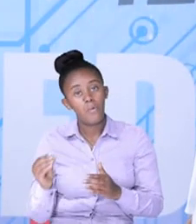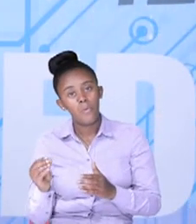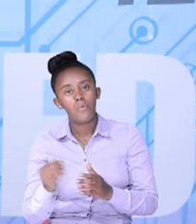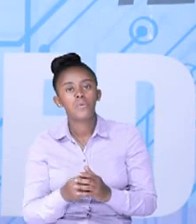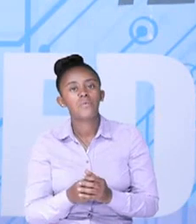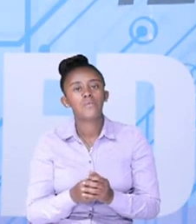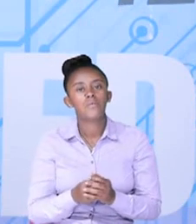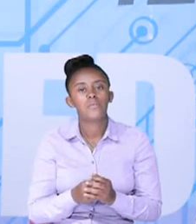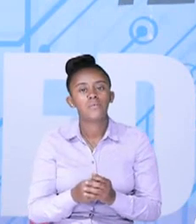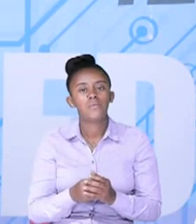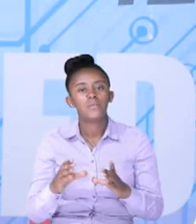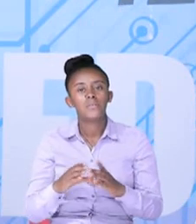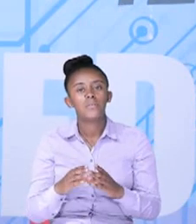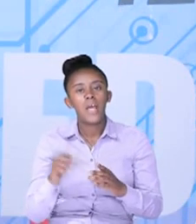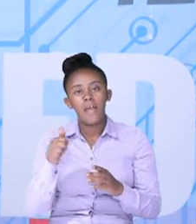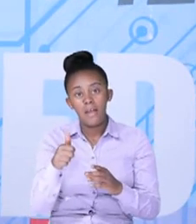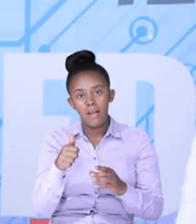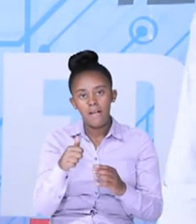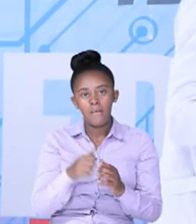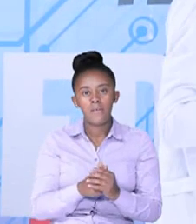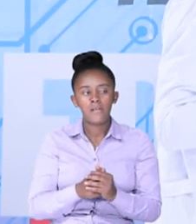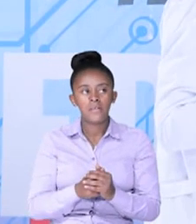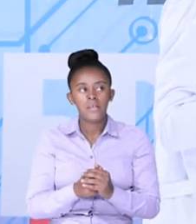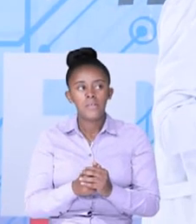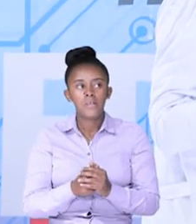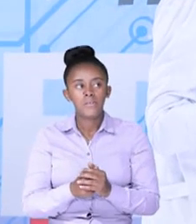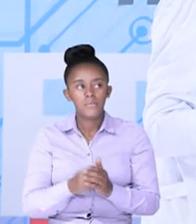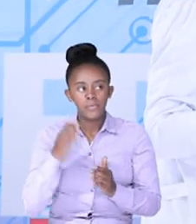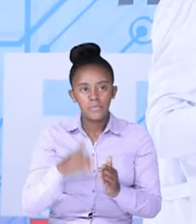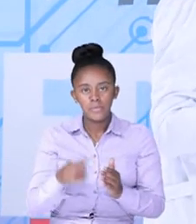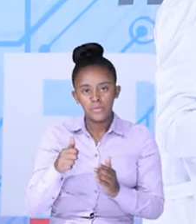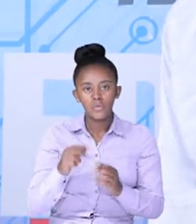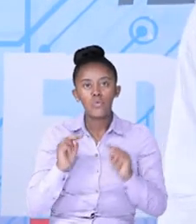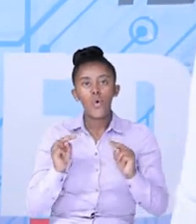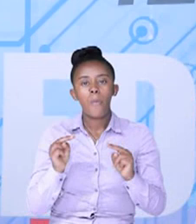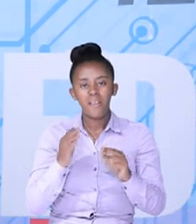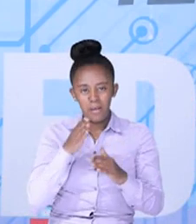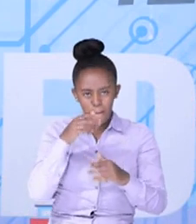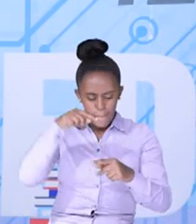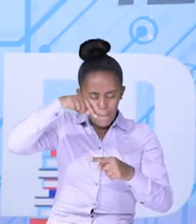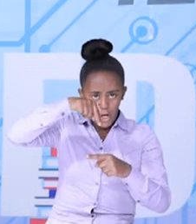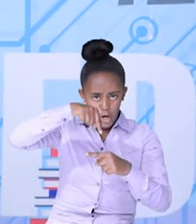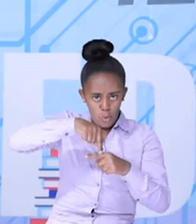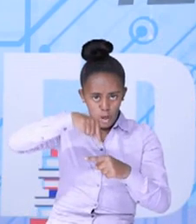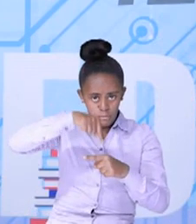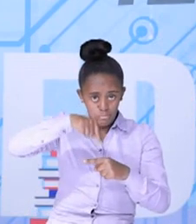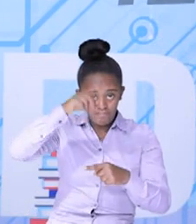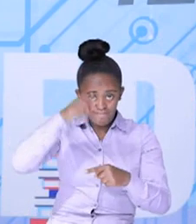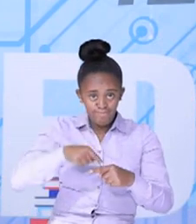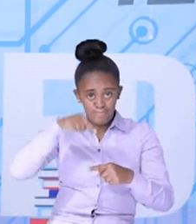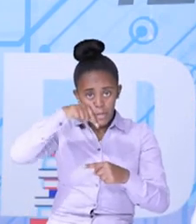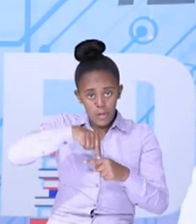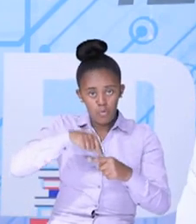a cross-sectional area like this, and the normal line, a line which is perpendicular to the area. Here we have the normal